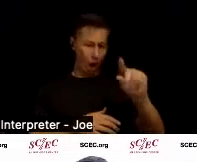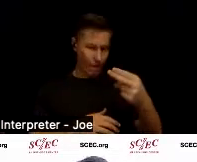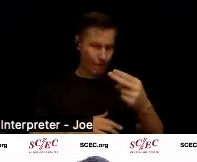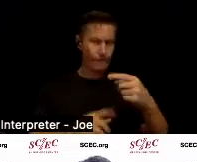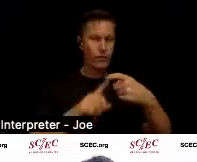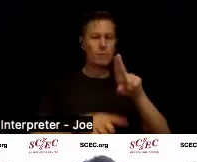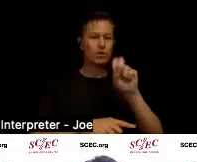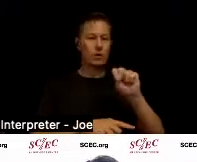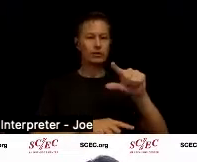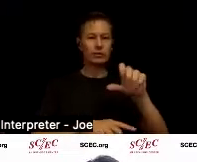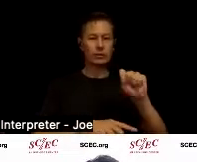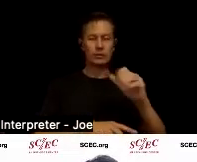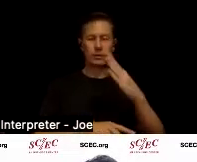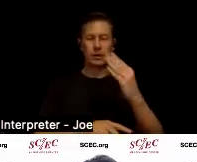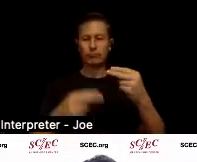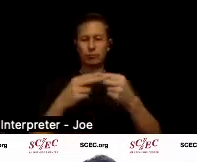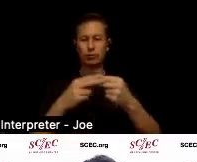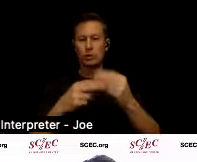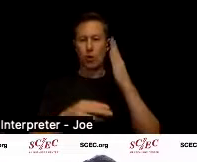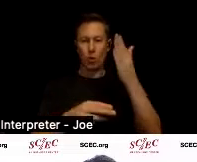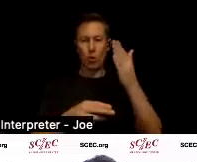will advance your slides.